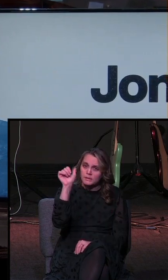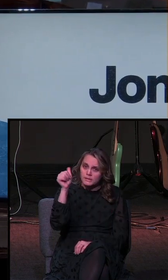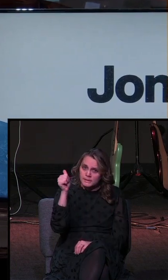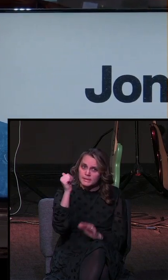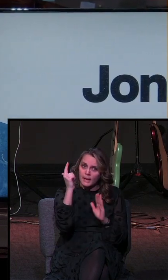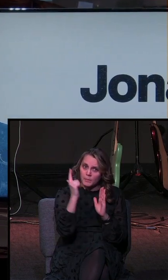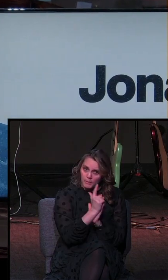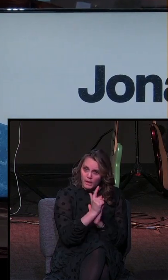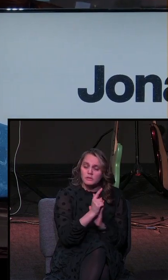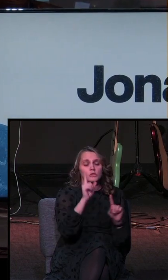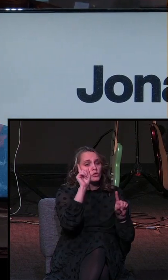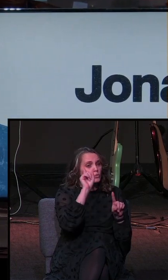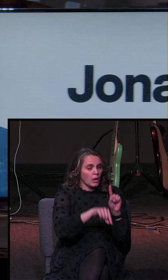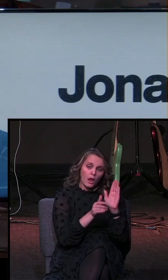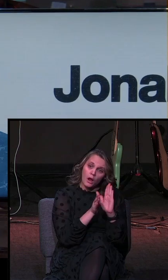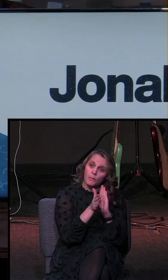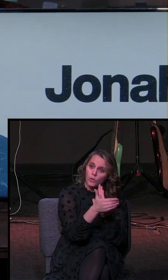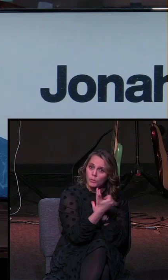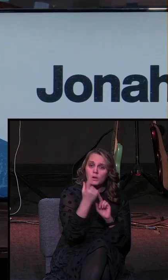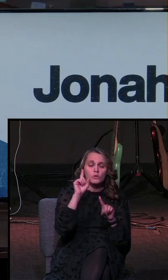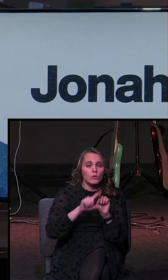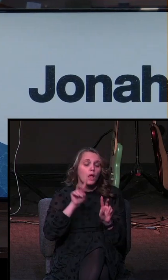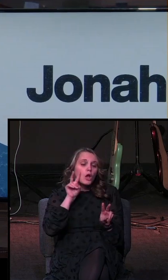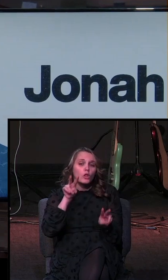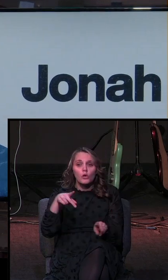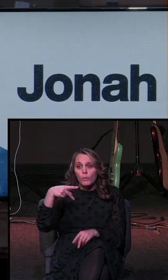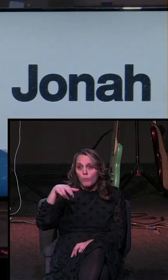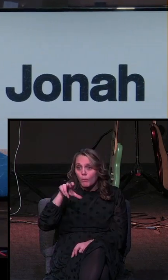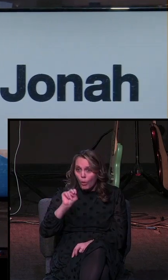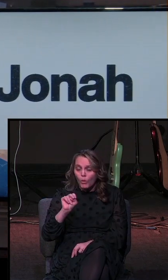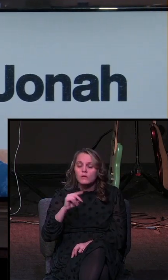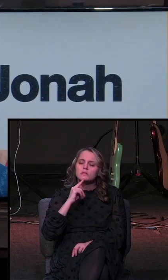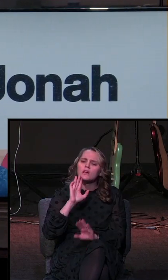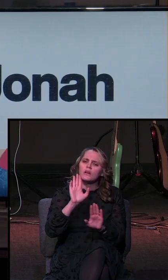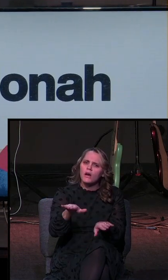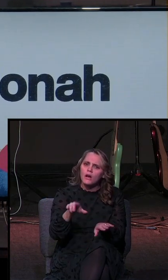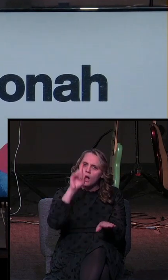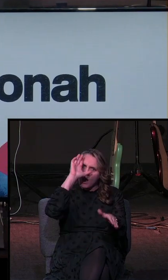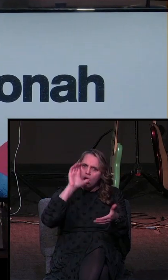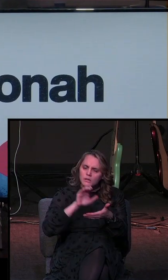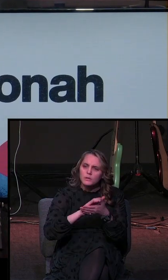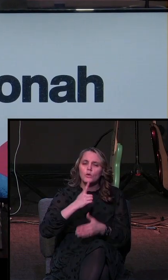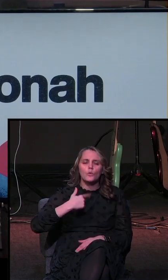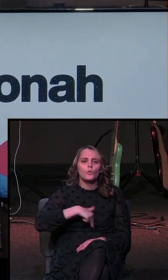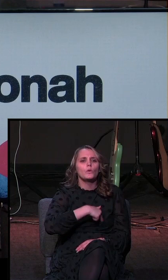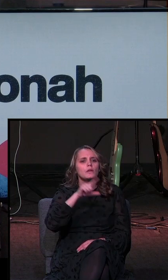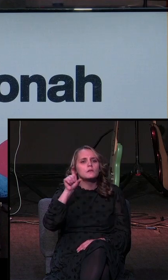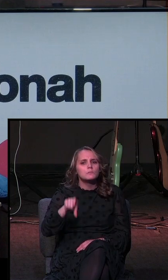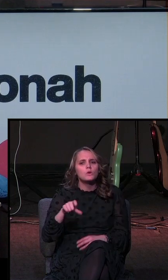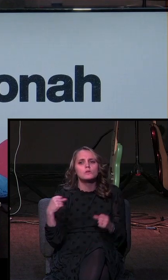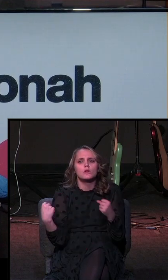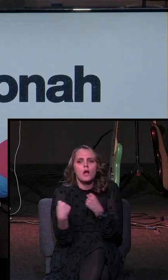commit adultery. You shouldn't be looking at porn. That's just wrong. No, what he says to husbands is, husbands, we're supposed to love our wives like Christ